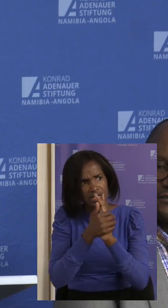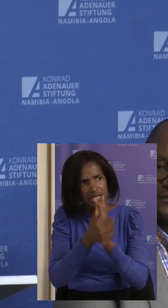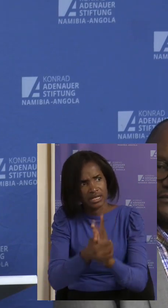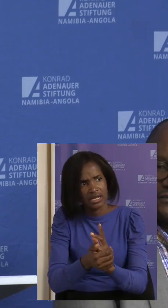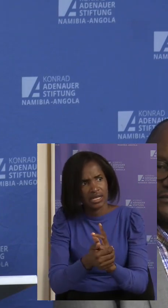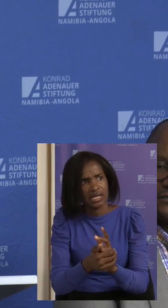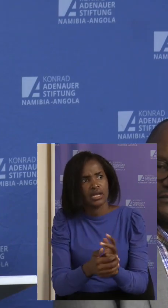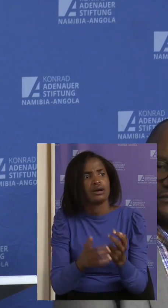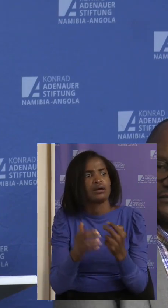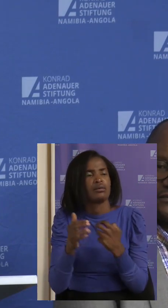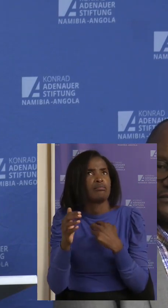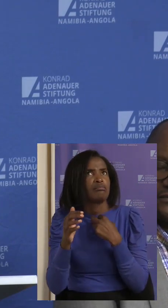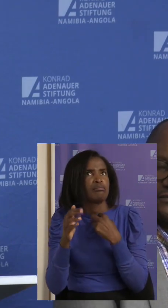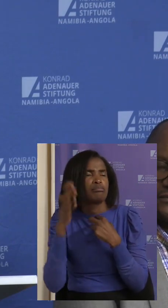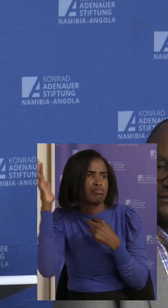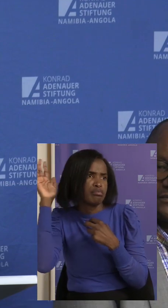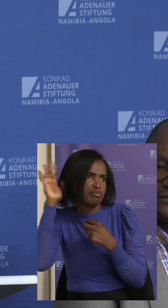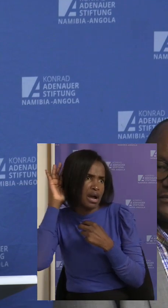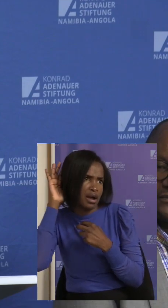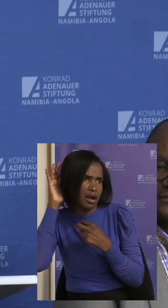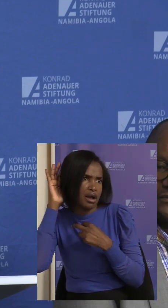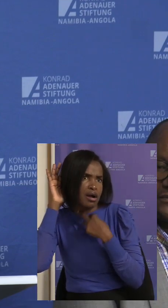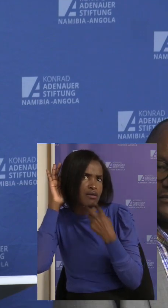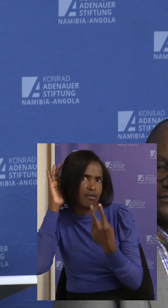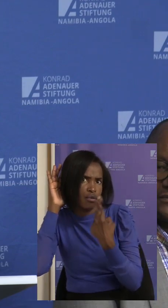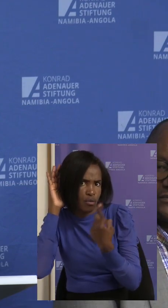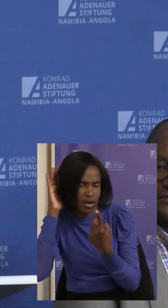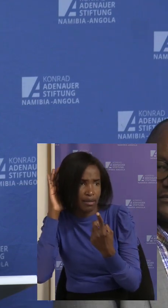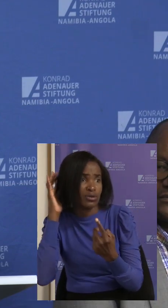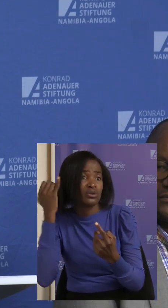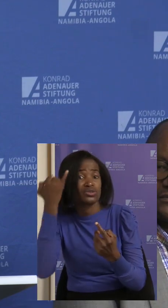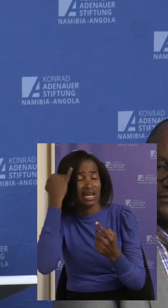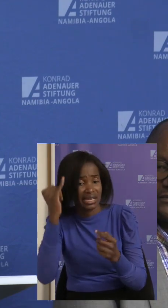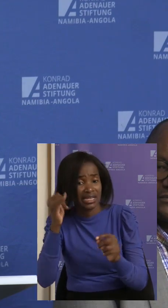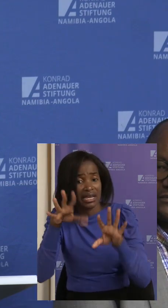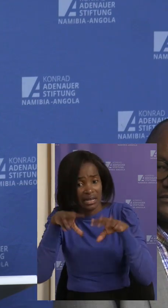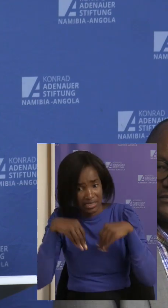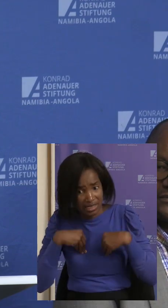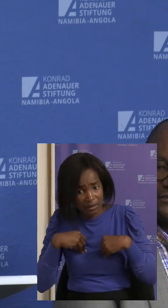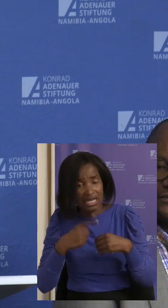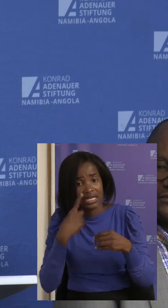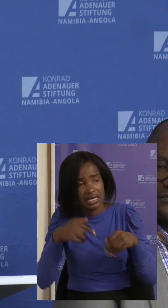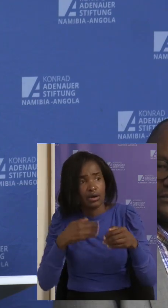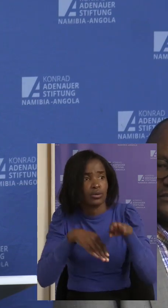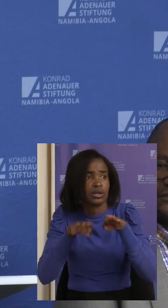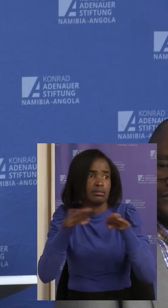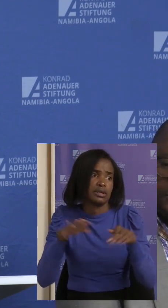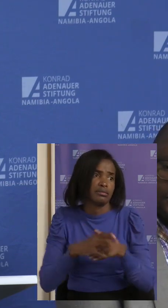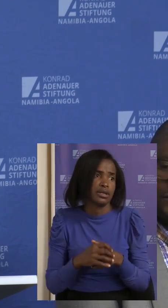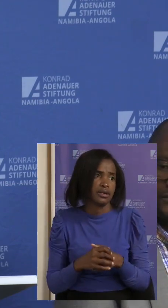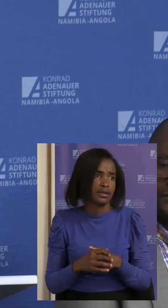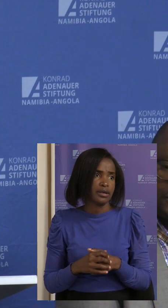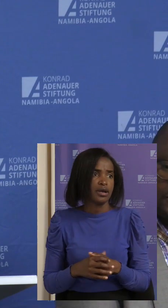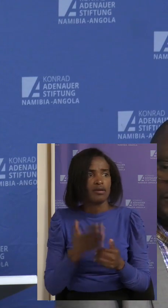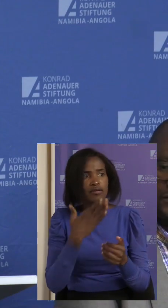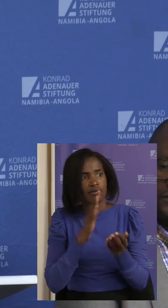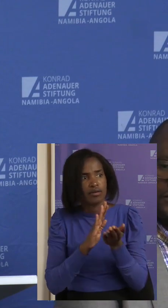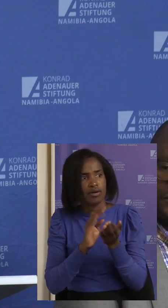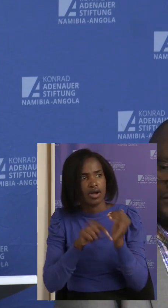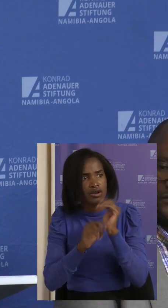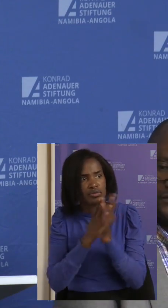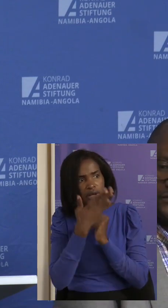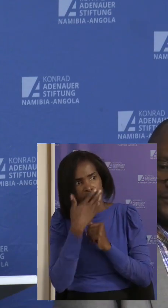hear what they are saying, but actually take what they are saying into consideration and see how you can implement it for the better of the country, and in